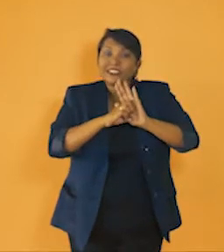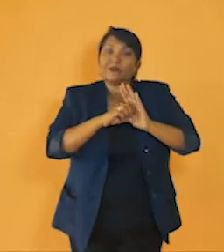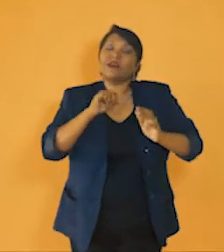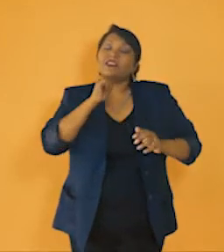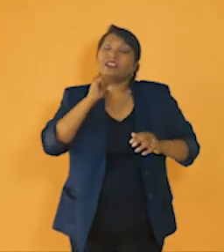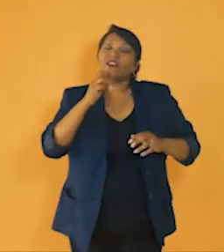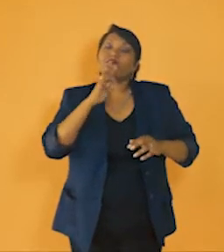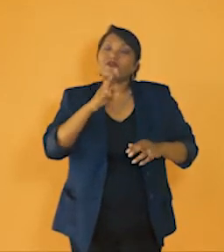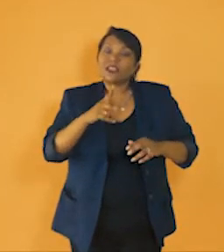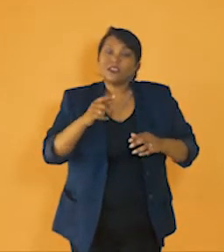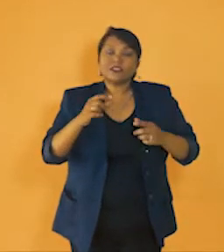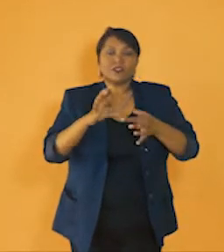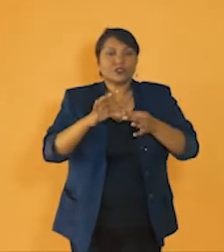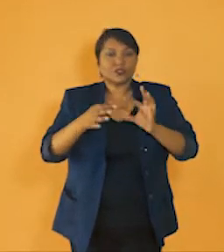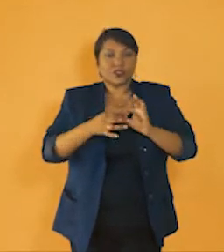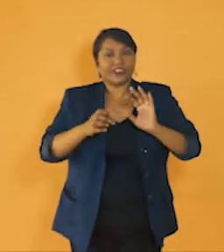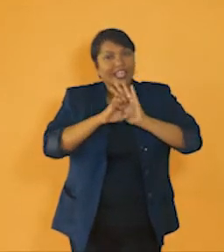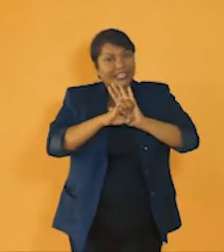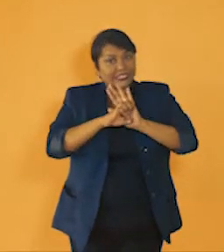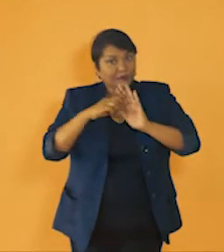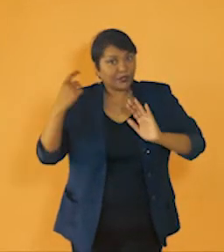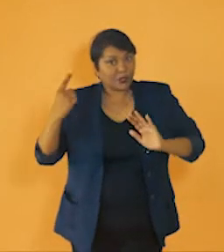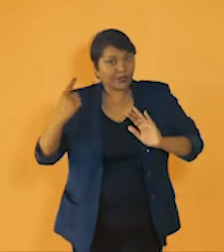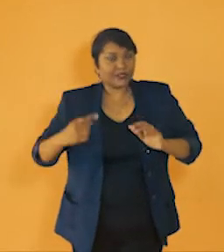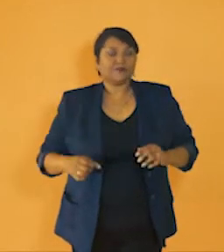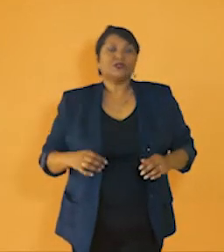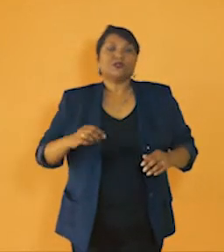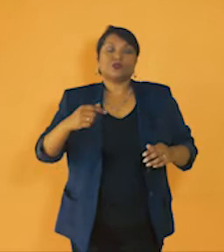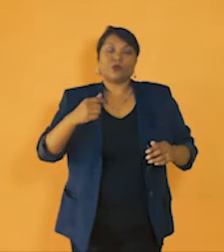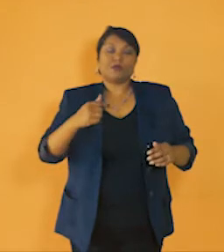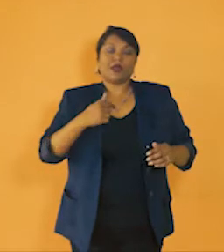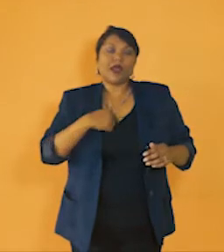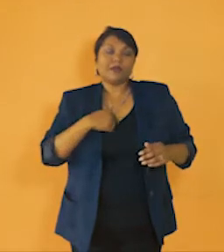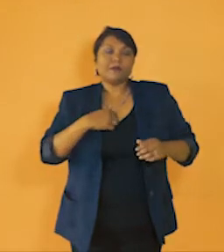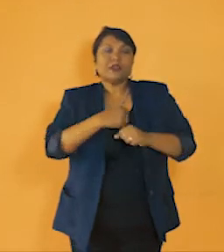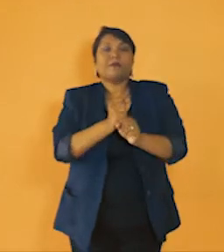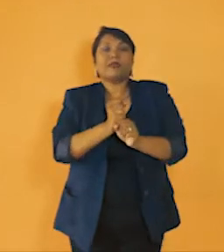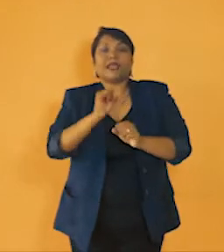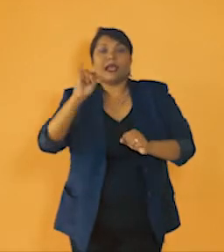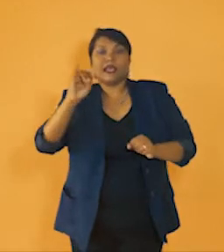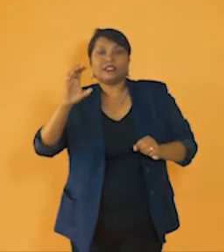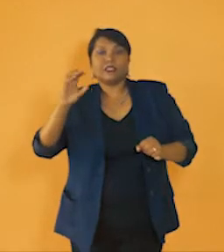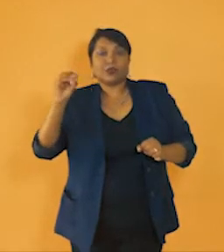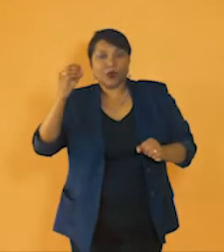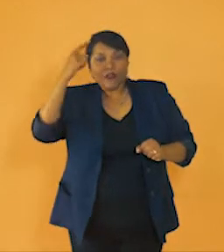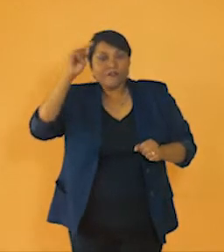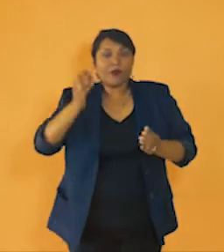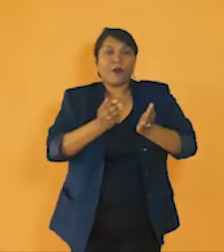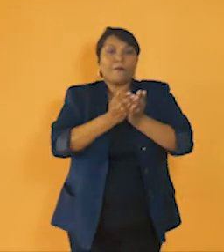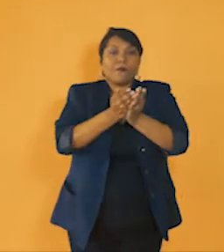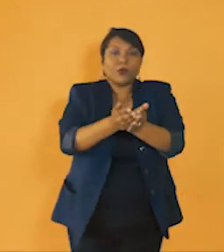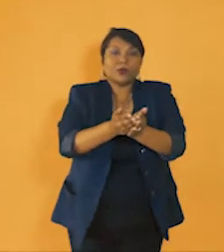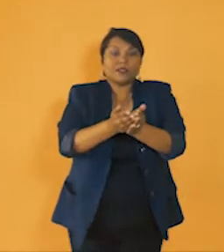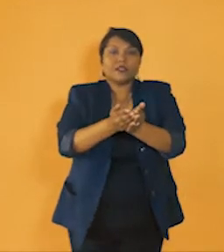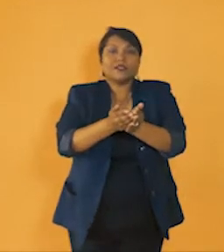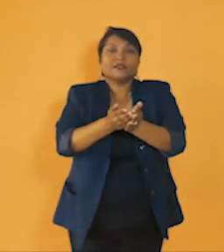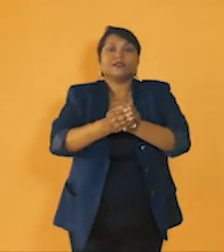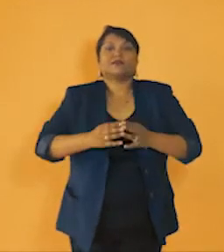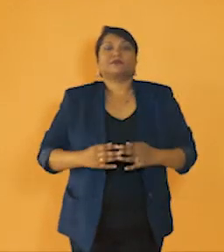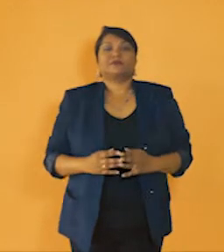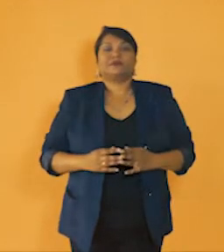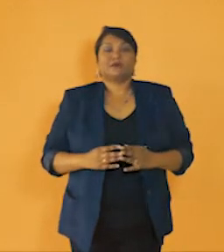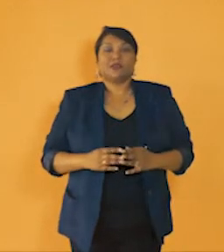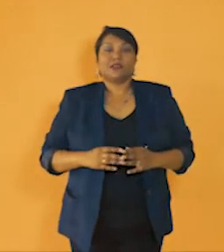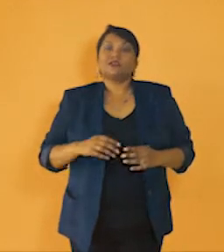Trinidad and Tobago framework. We're going to do an ICO for a ferry service. right? This is all theoretical, so nobody approached